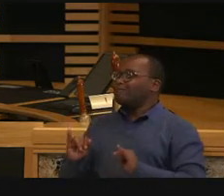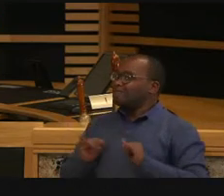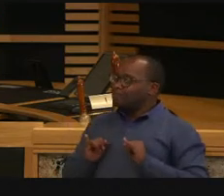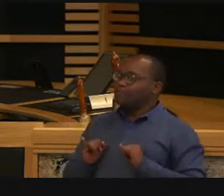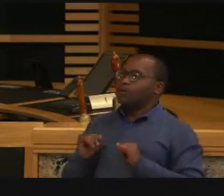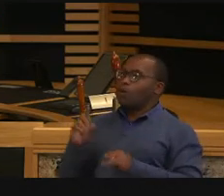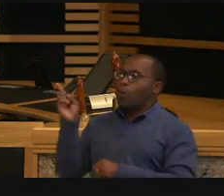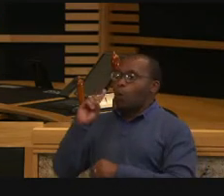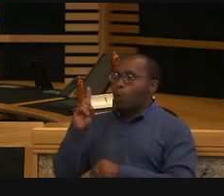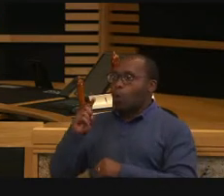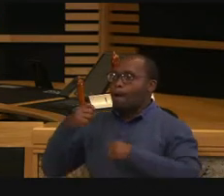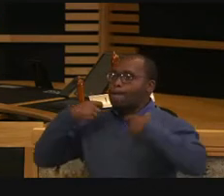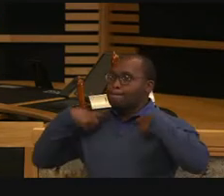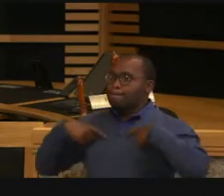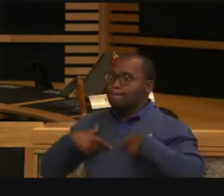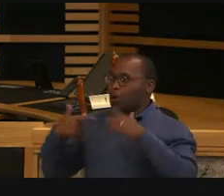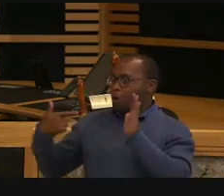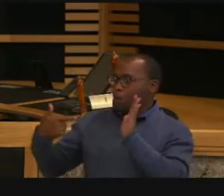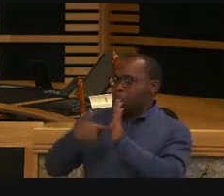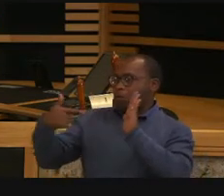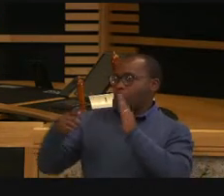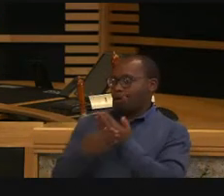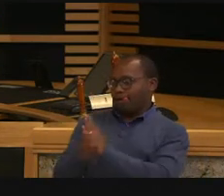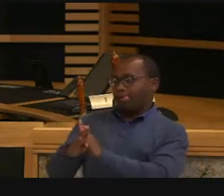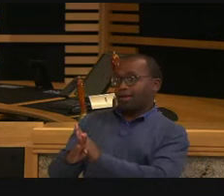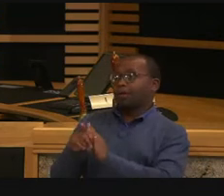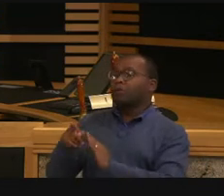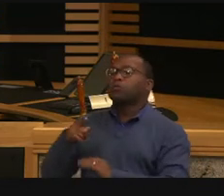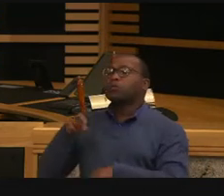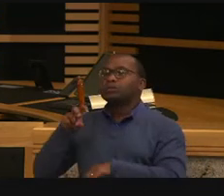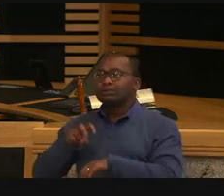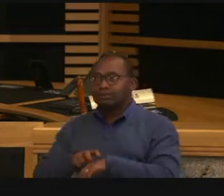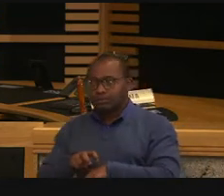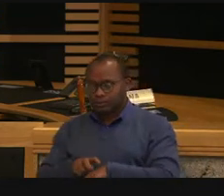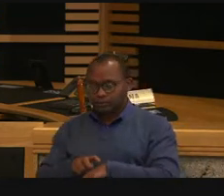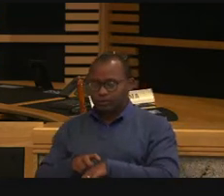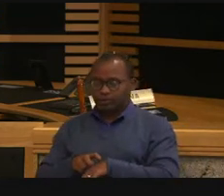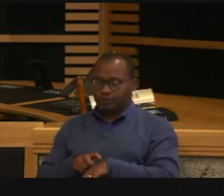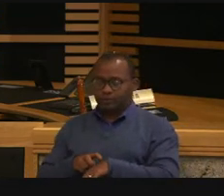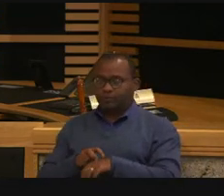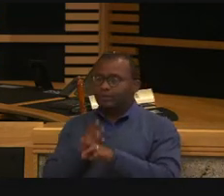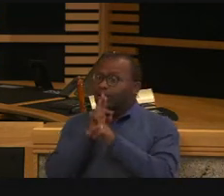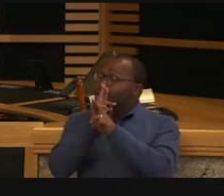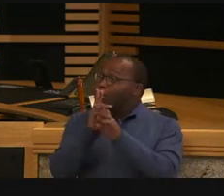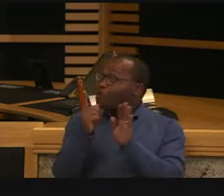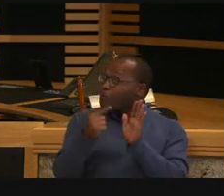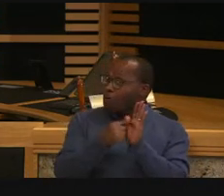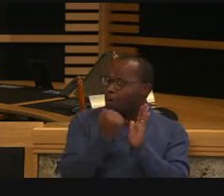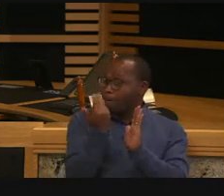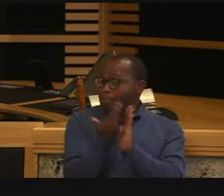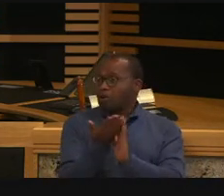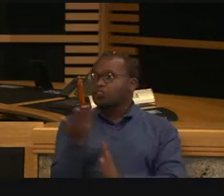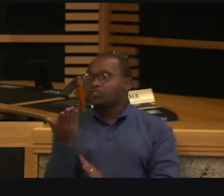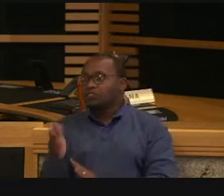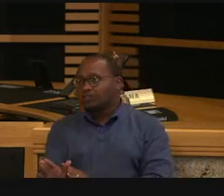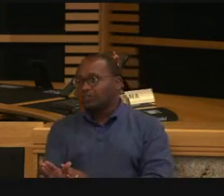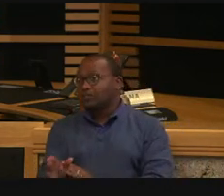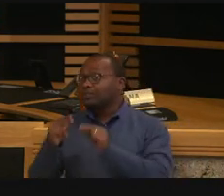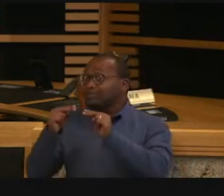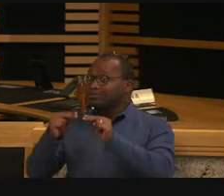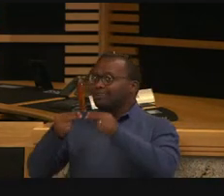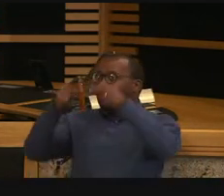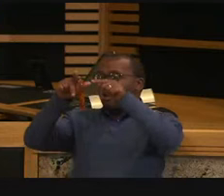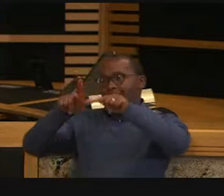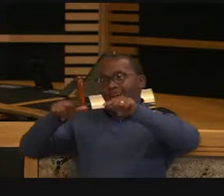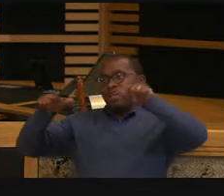vests. Honorable Deputy Speaker, the report table today at a high-level overview once more points out